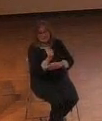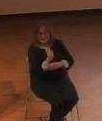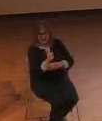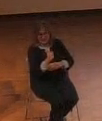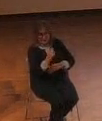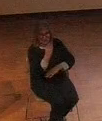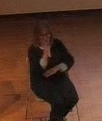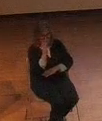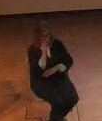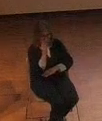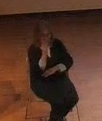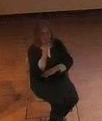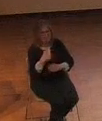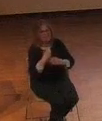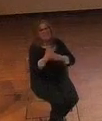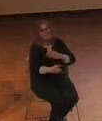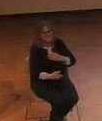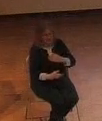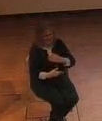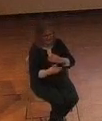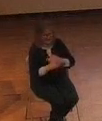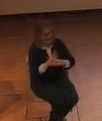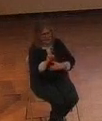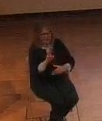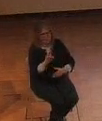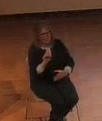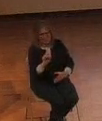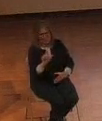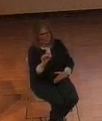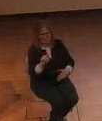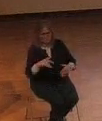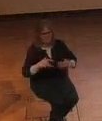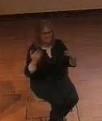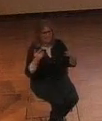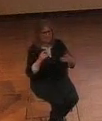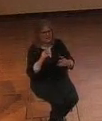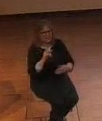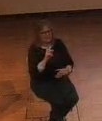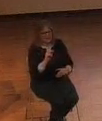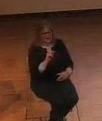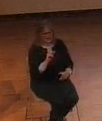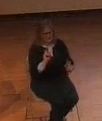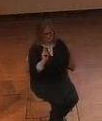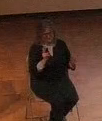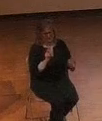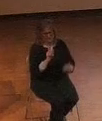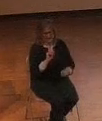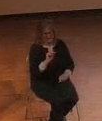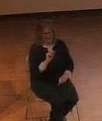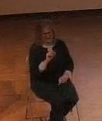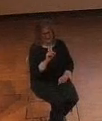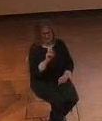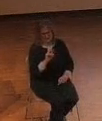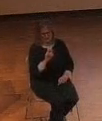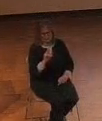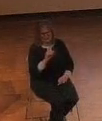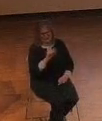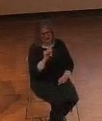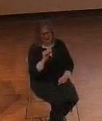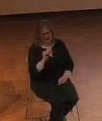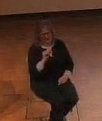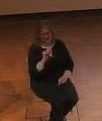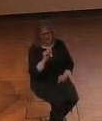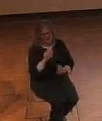April 10th at noon for our next WOLM event titled Kindred, an American Allegory, with Matt Murray, my colleague,